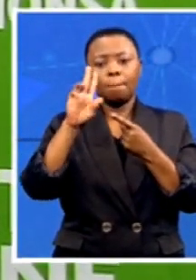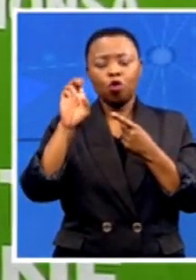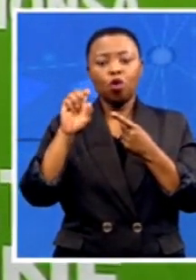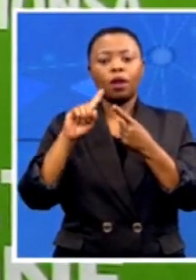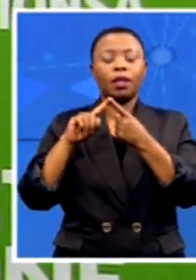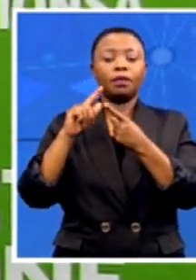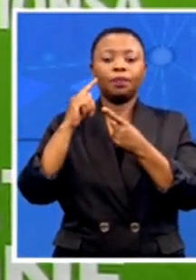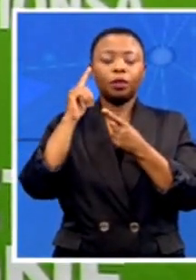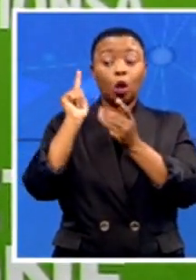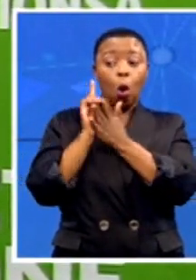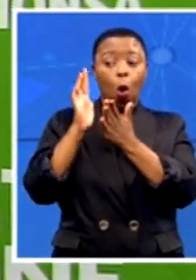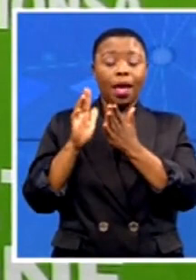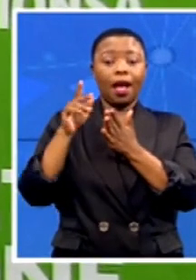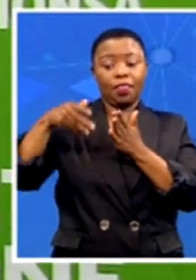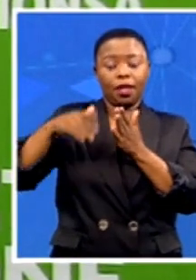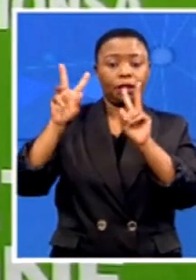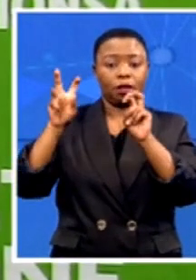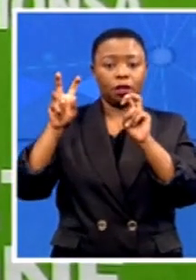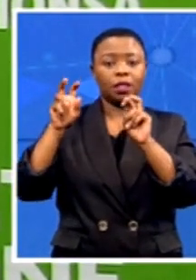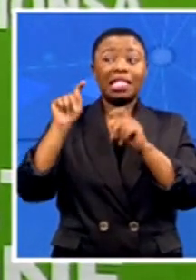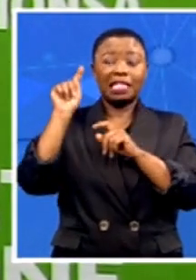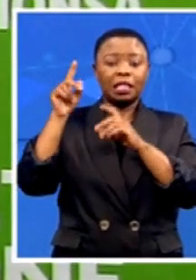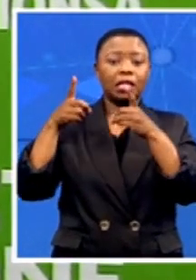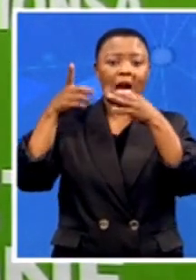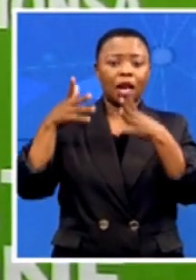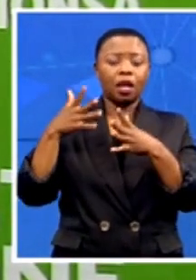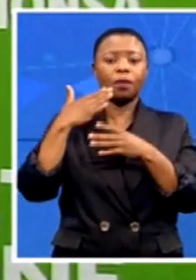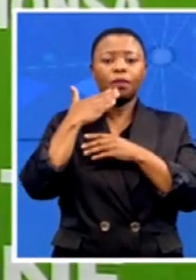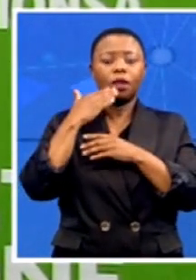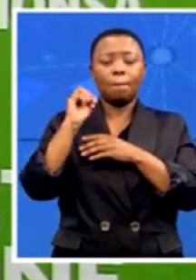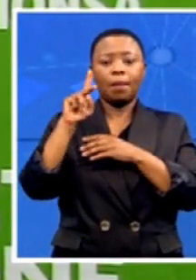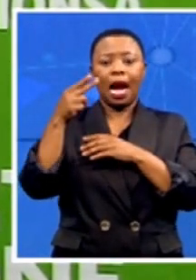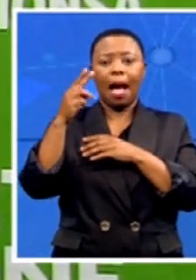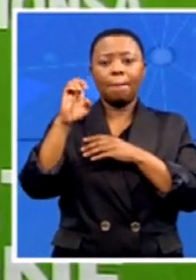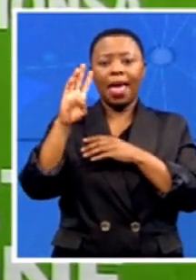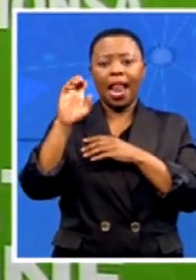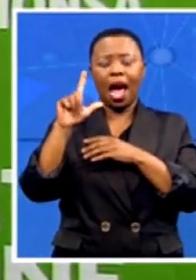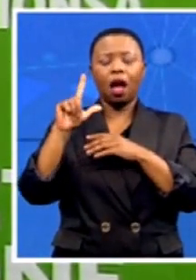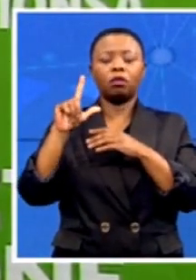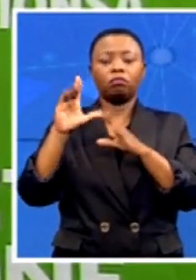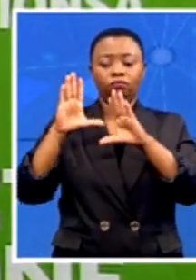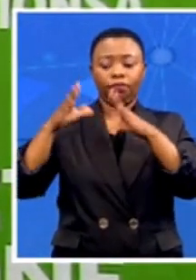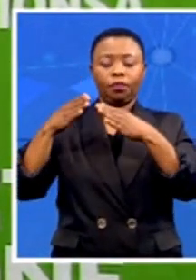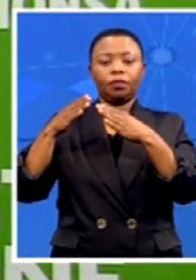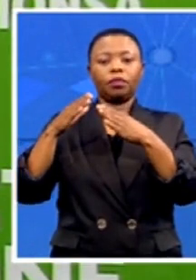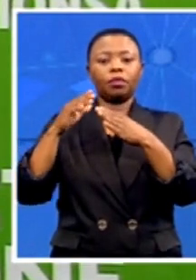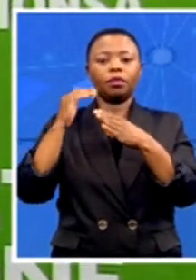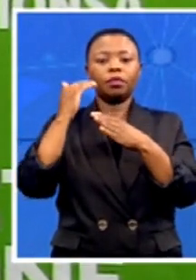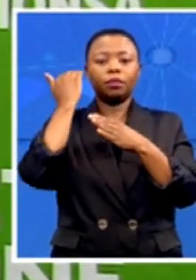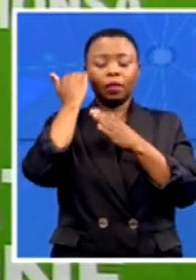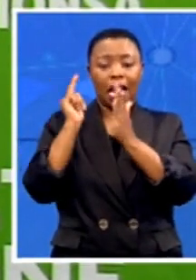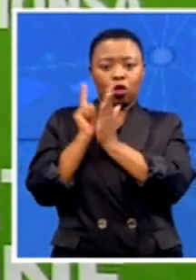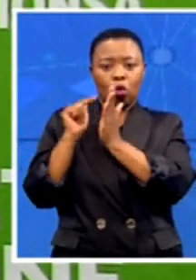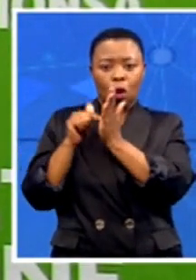is the director of Nkabela Huntley Attorneys and an individual who has worked with Action SA in our legal